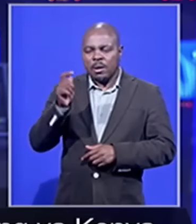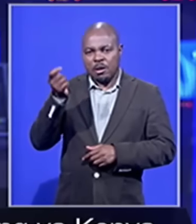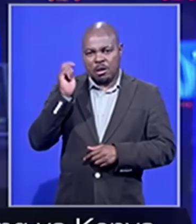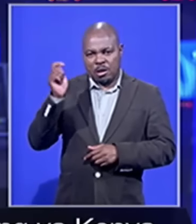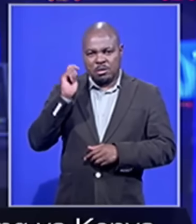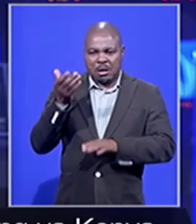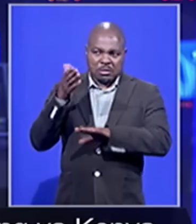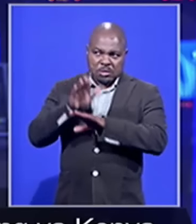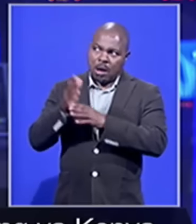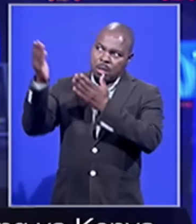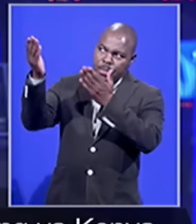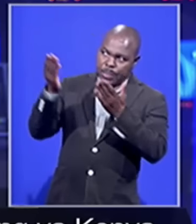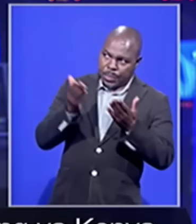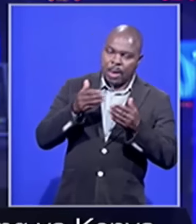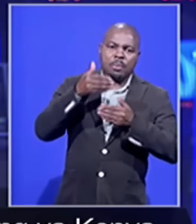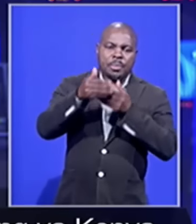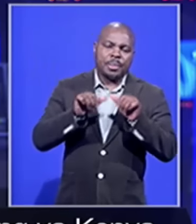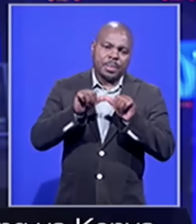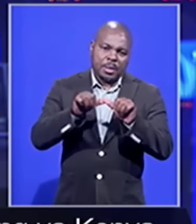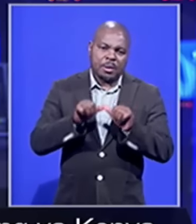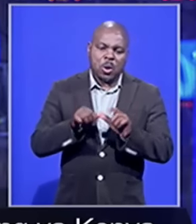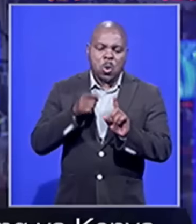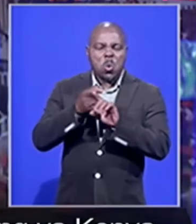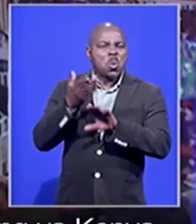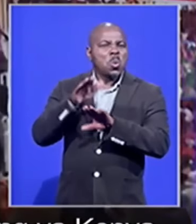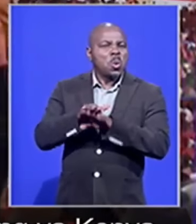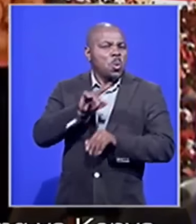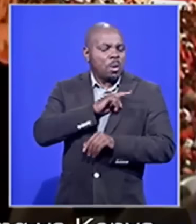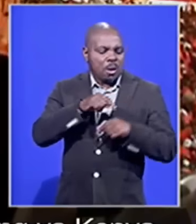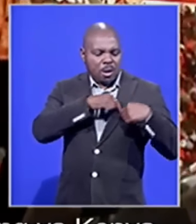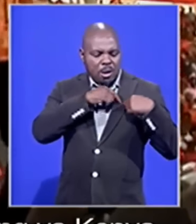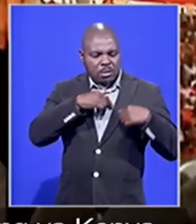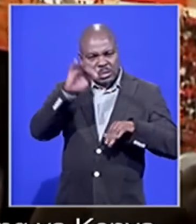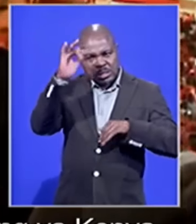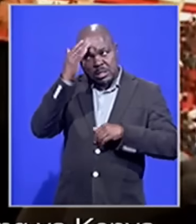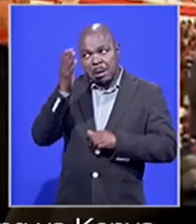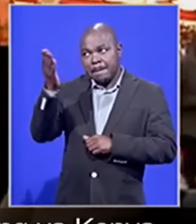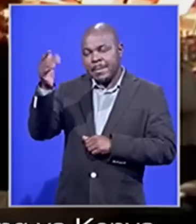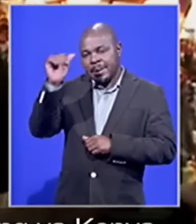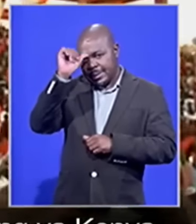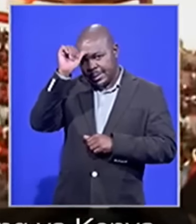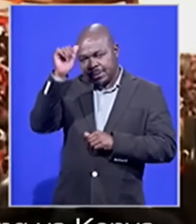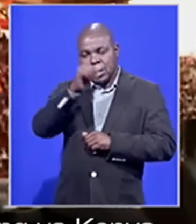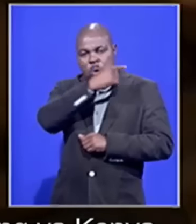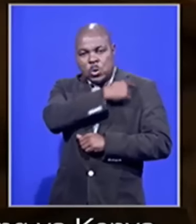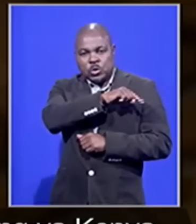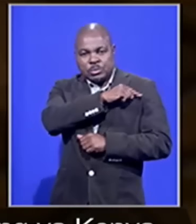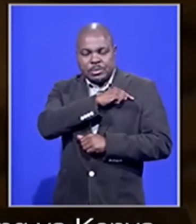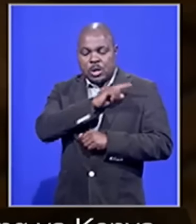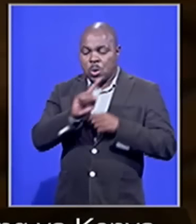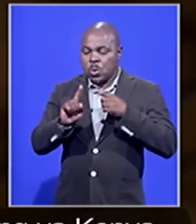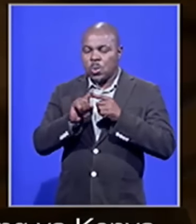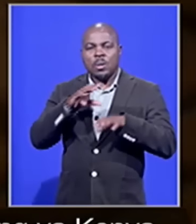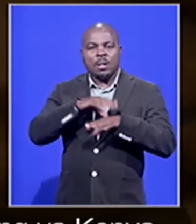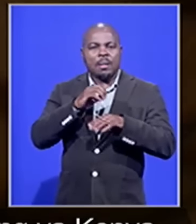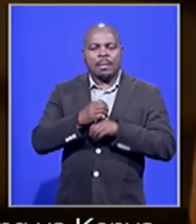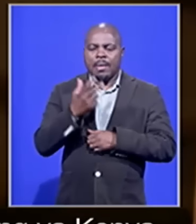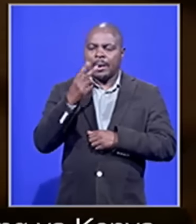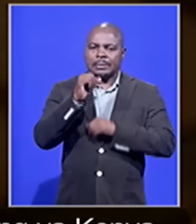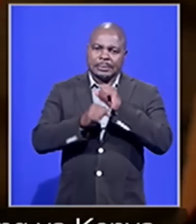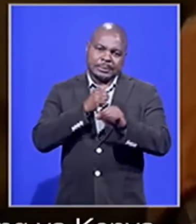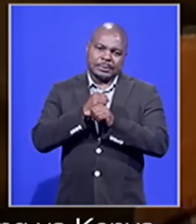motjheng. Odinga o hlokaetse ka mora ho tshwarwa ke lefu la pelo ha ntse a le sepetlele naheng ya India a le dilemo tse 80. O tla hopolo